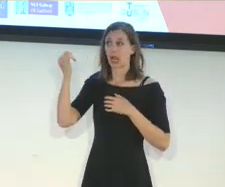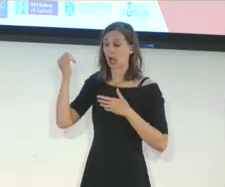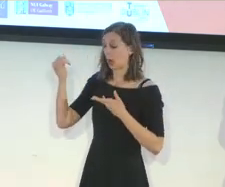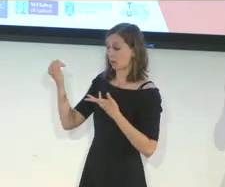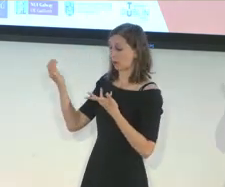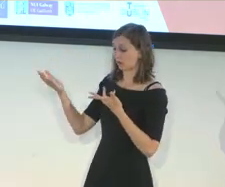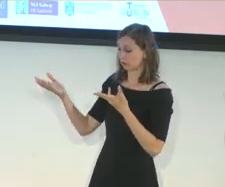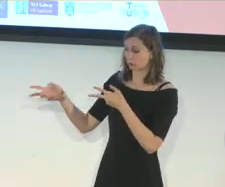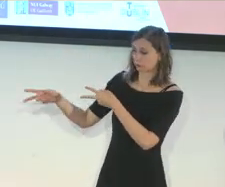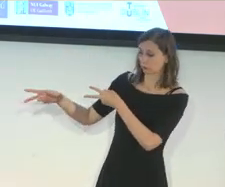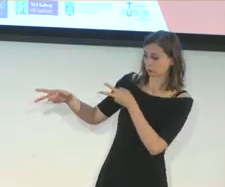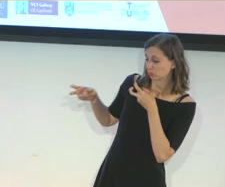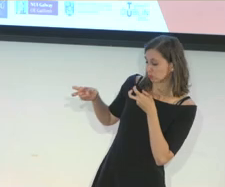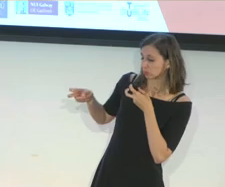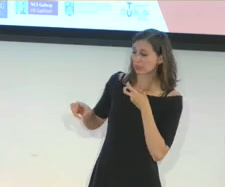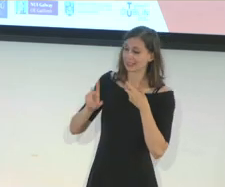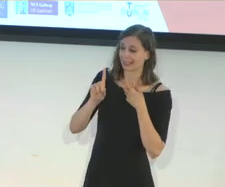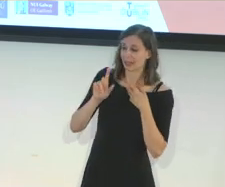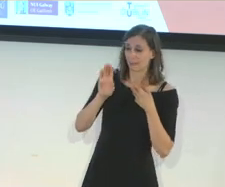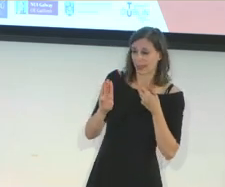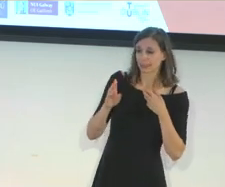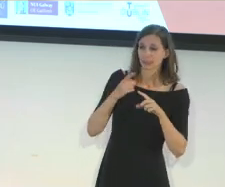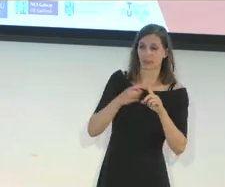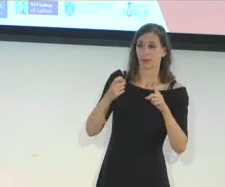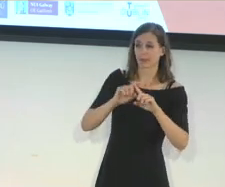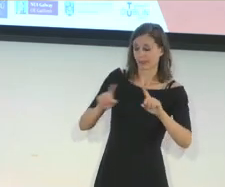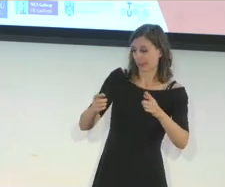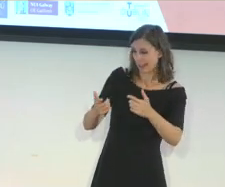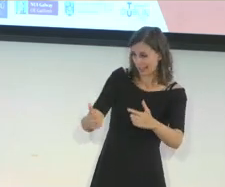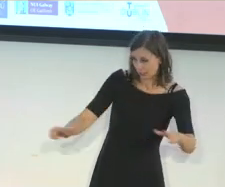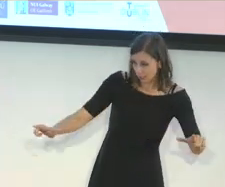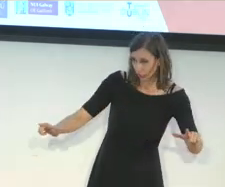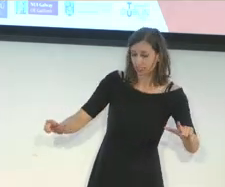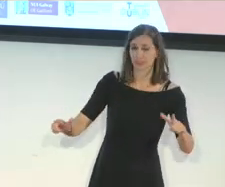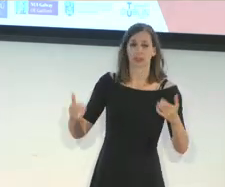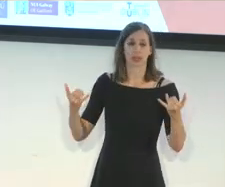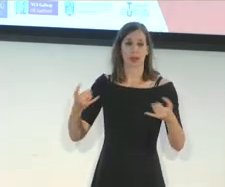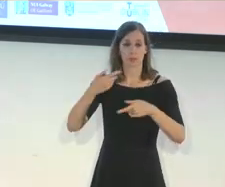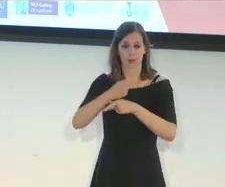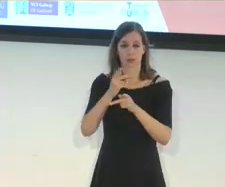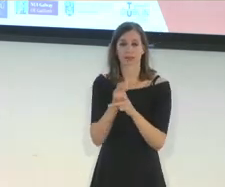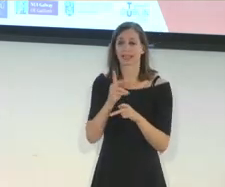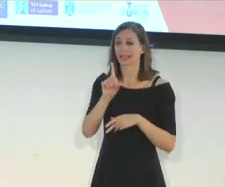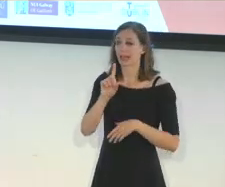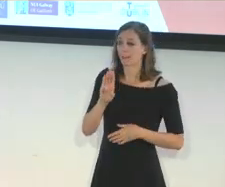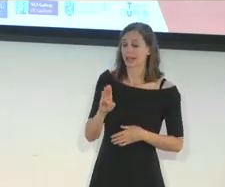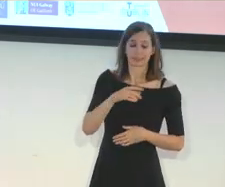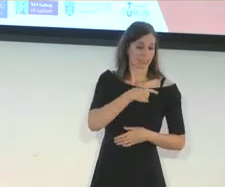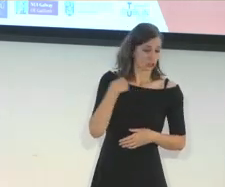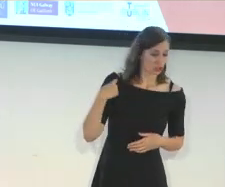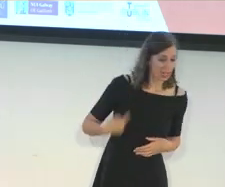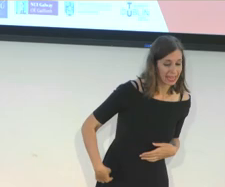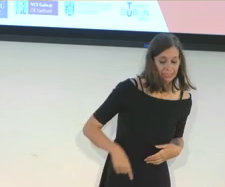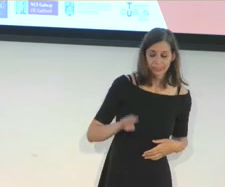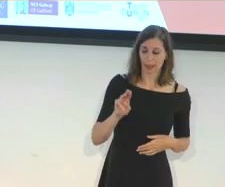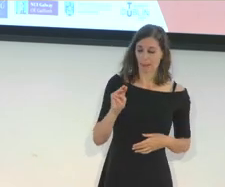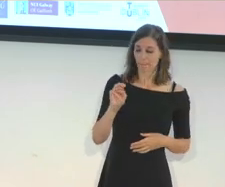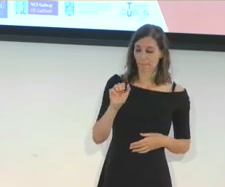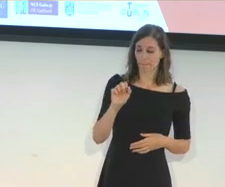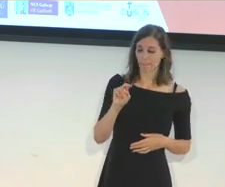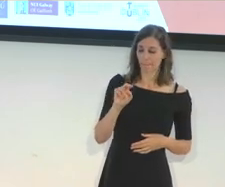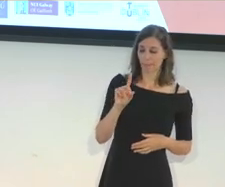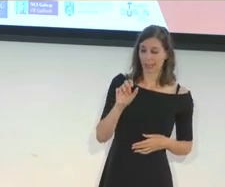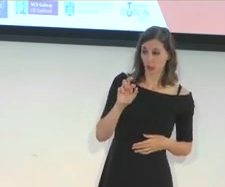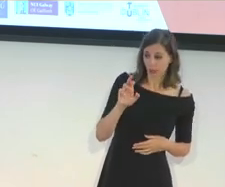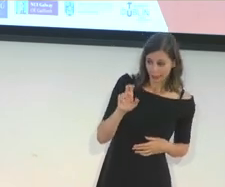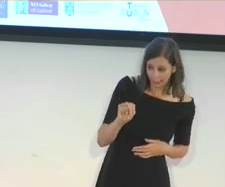databases in different languages are being produced now. There are databases in Chinese Mandarin,